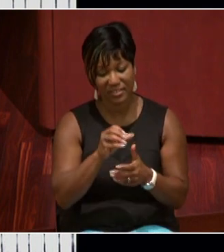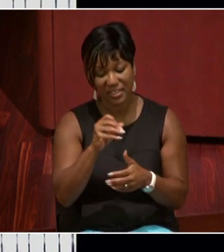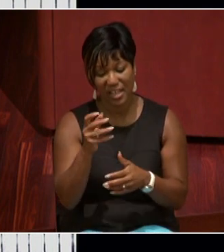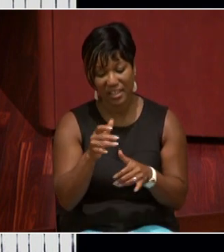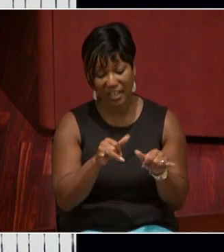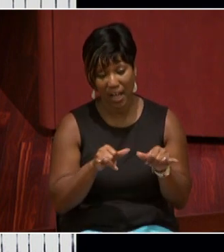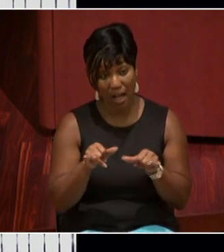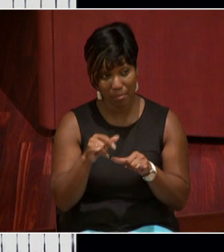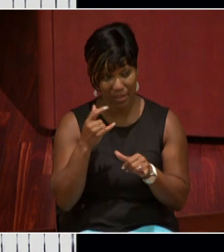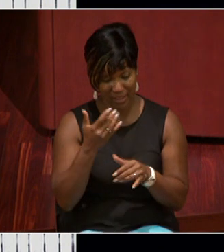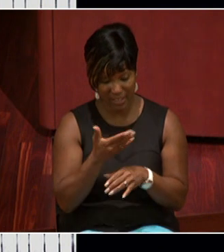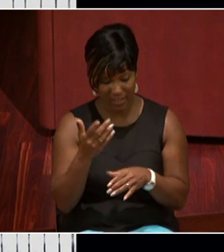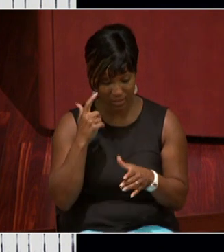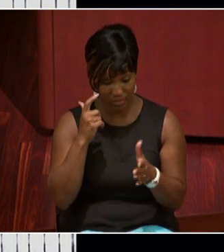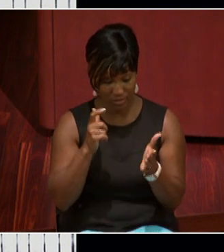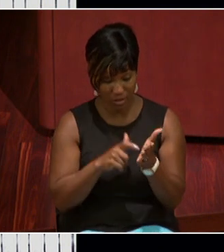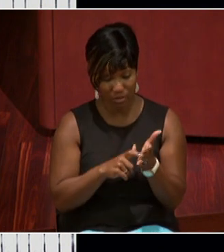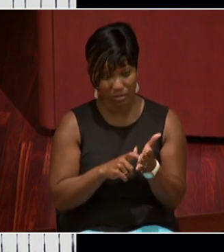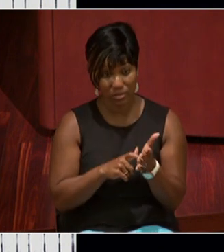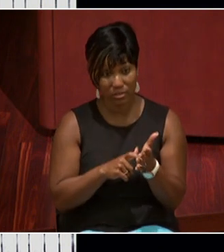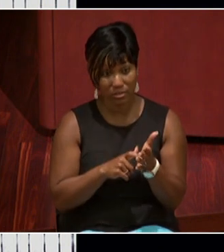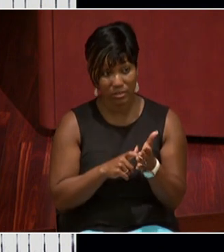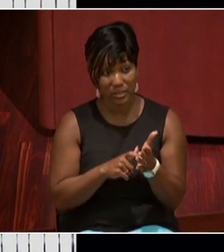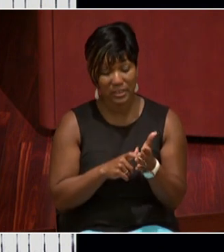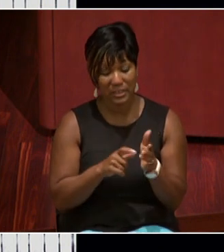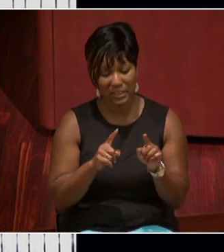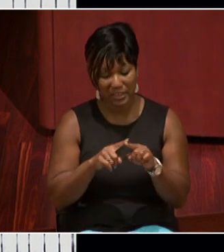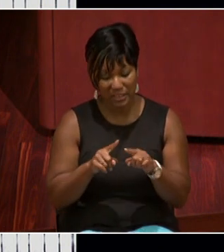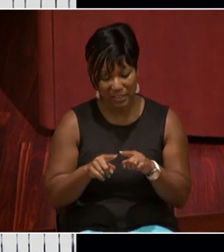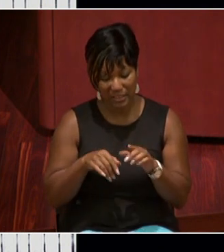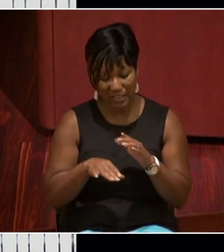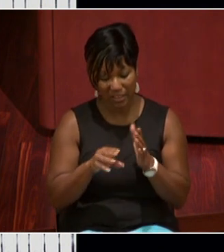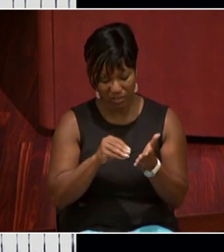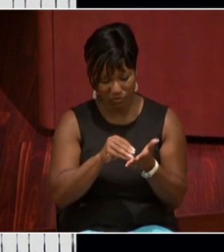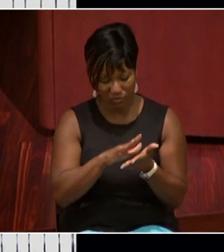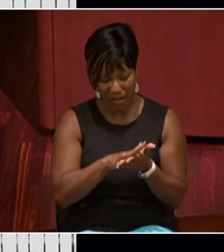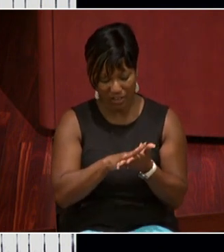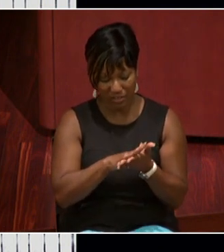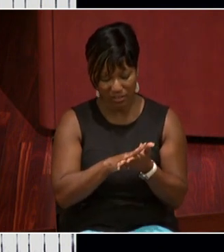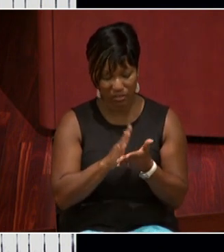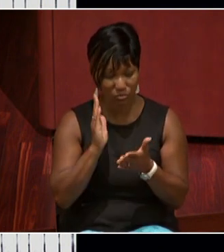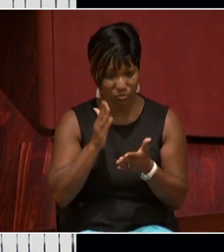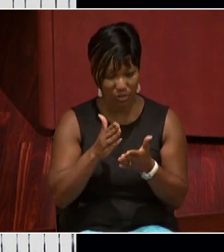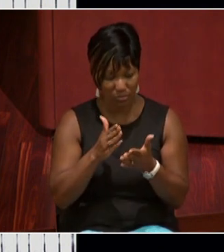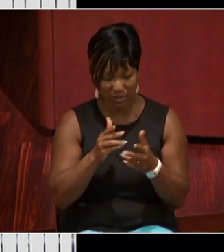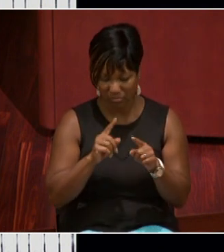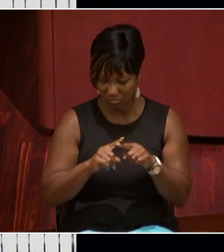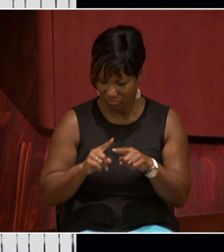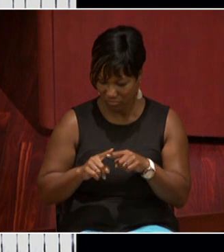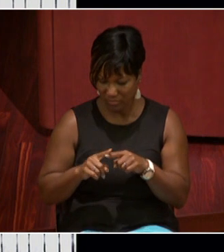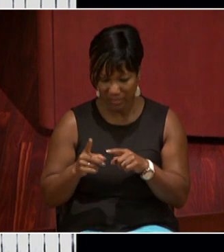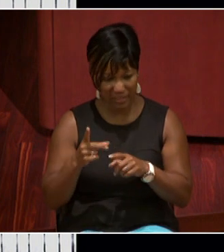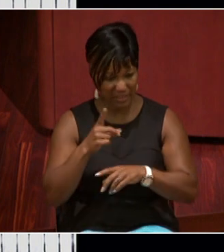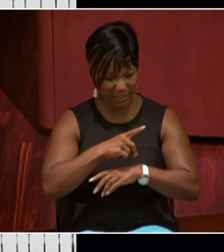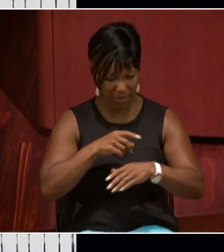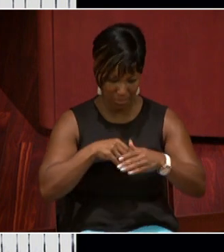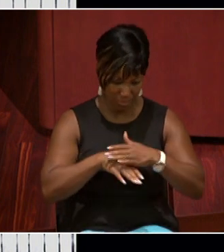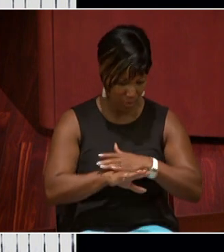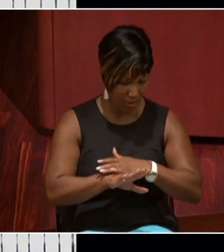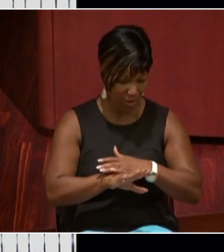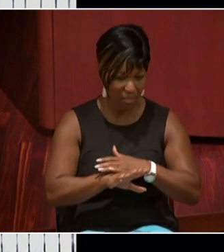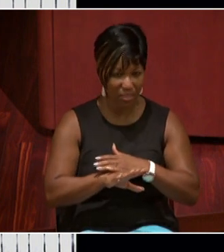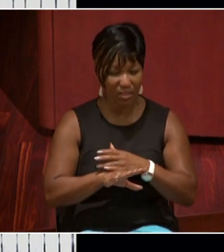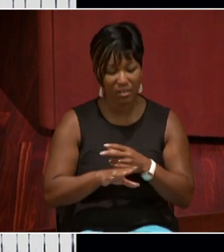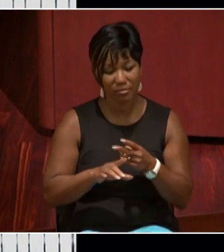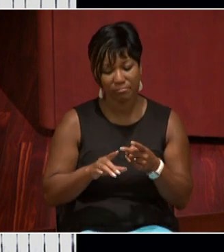theme that you will find as you do your research is there are discrepancies in the records. So there can be discrepancies about date of birth, for